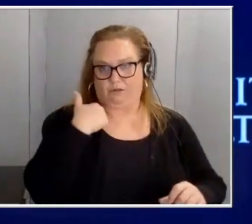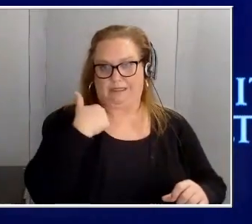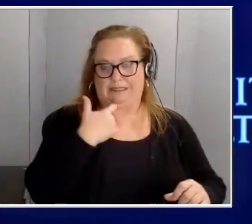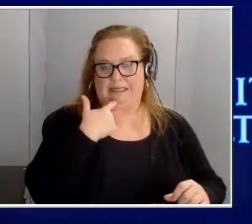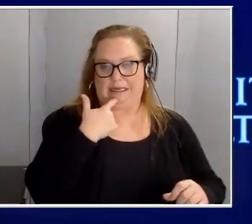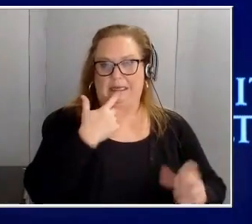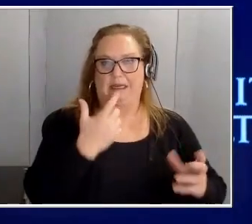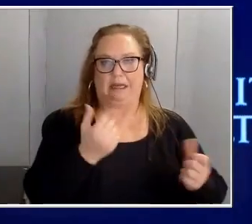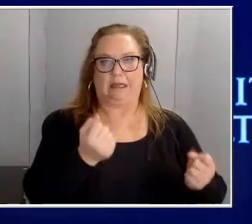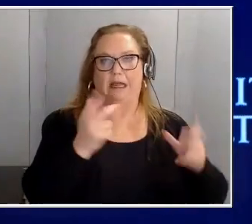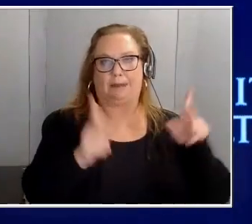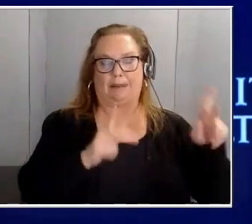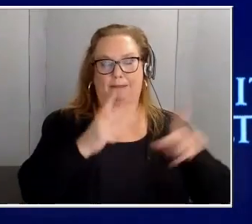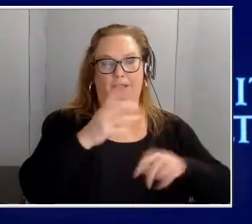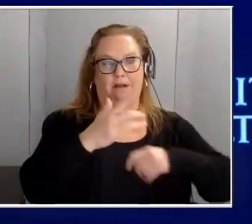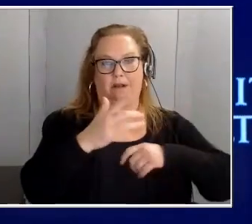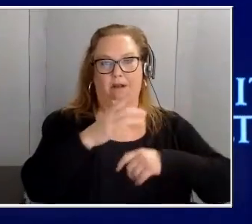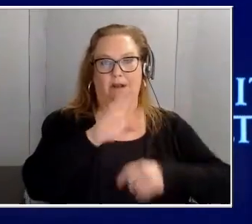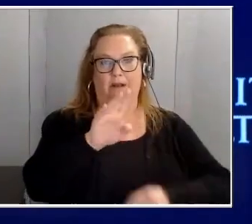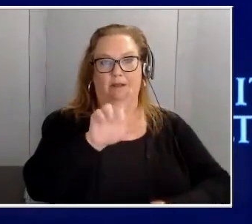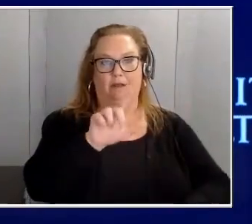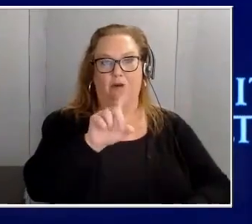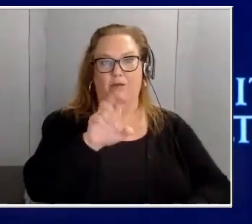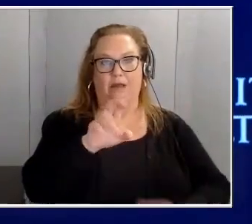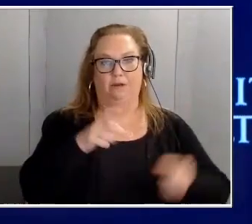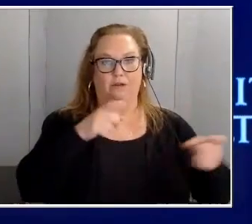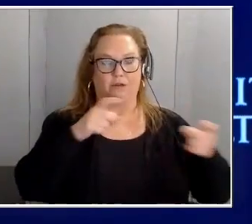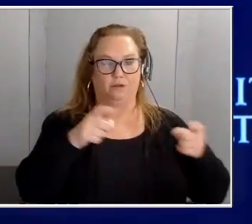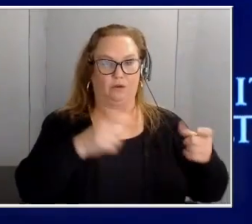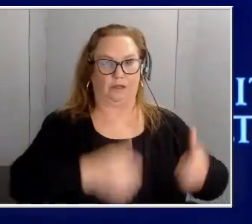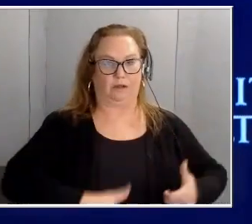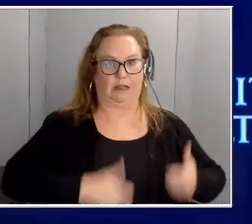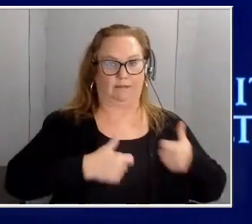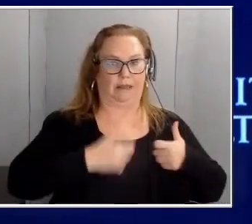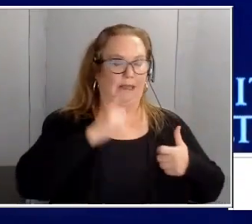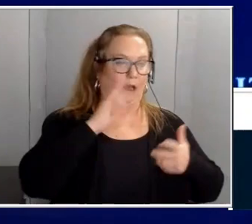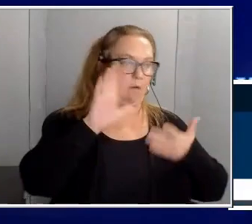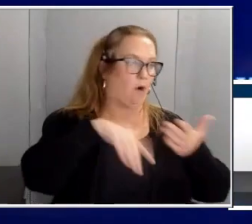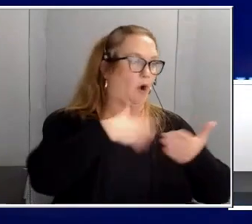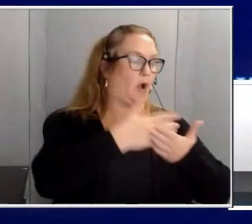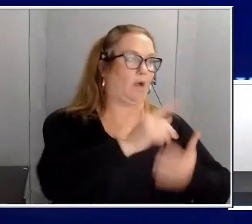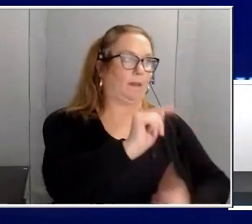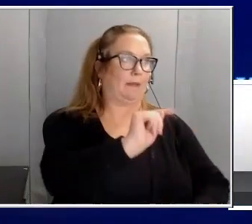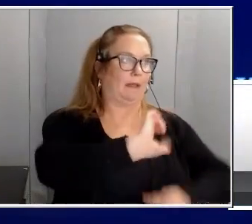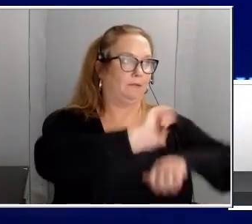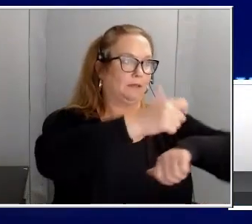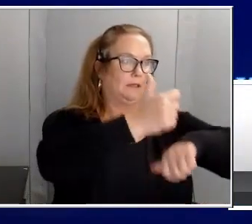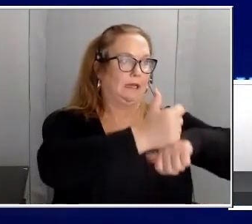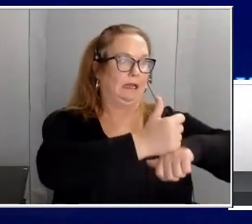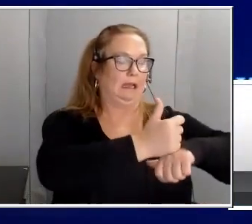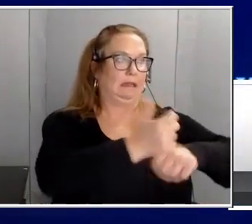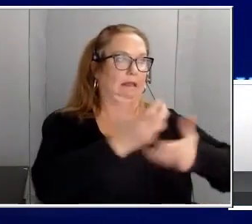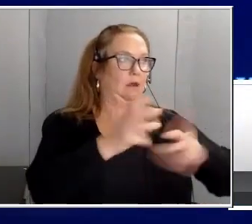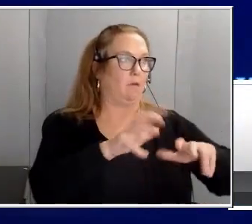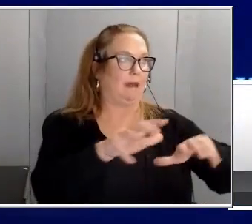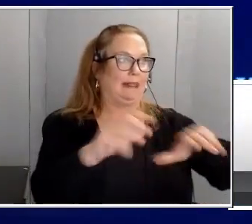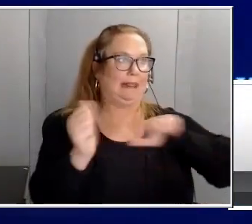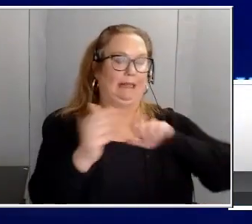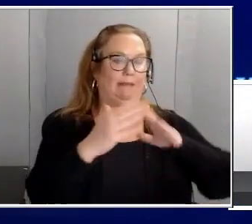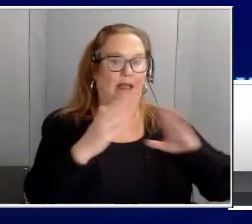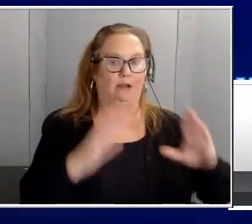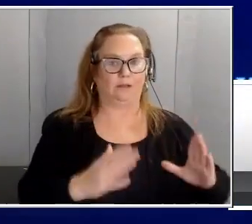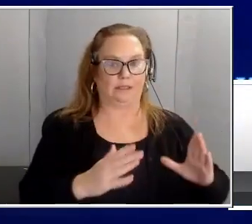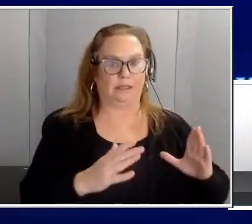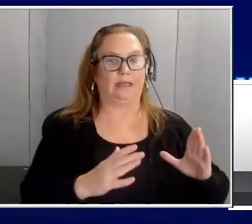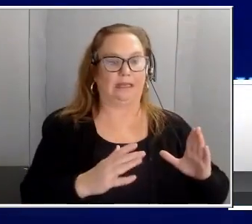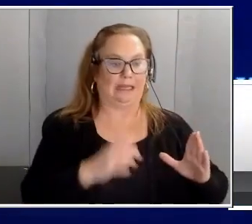lot of people out there, their bladder is controlling their life. They know where every single bathroom is, hesitate to leave the house, and if that describes you,